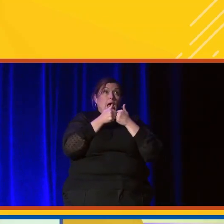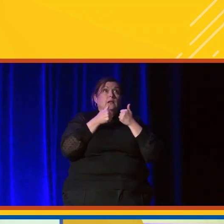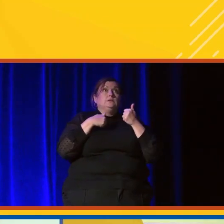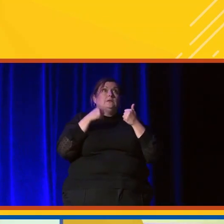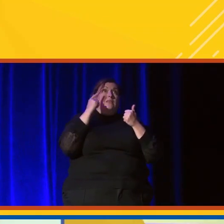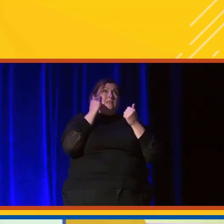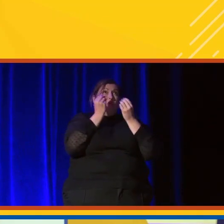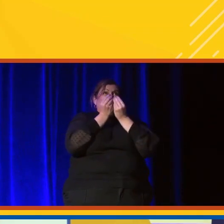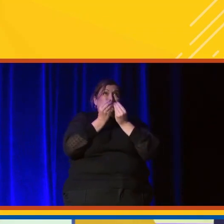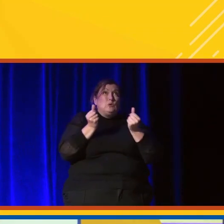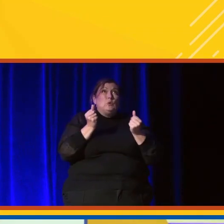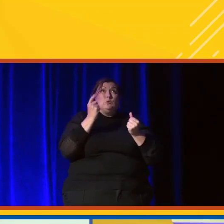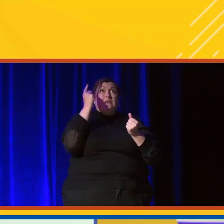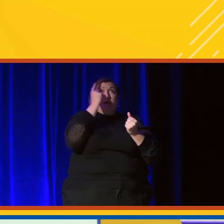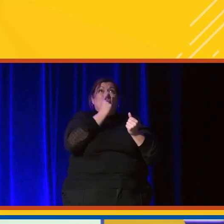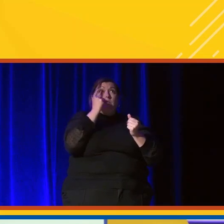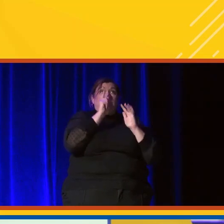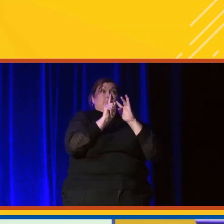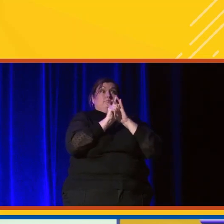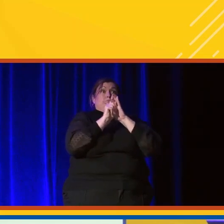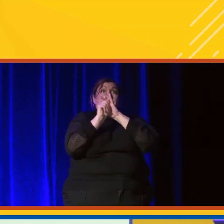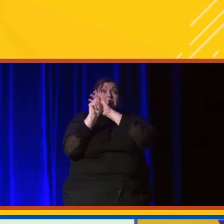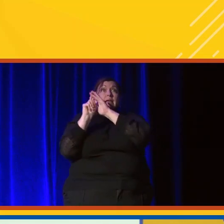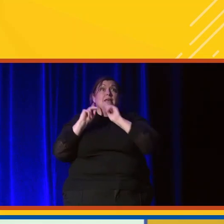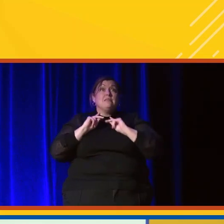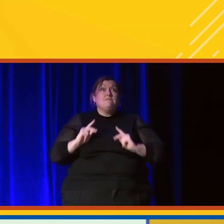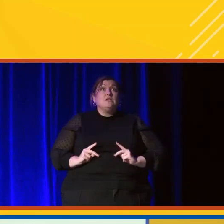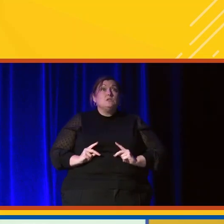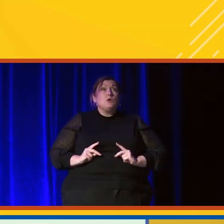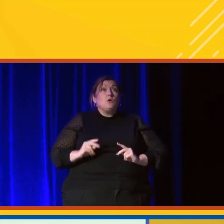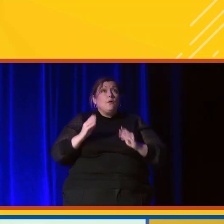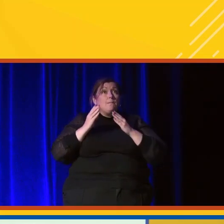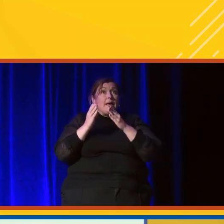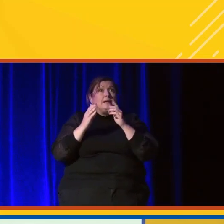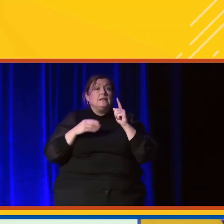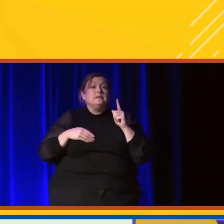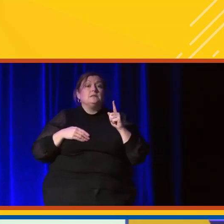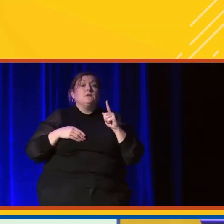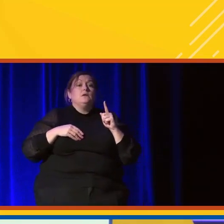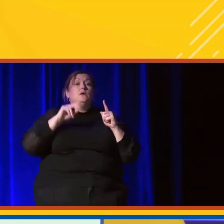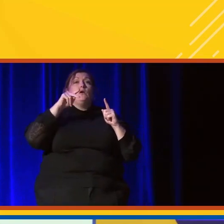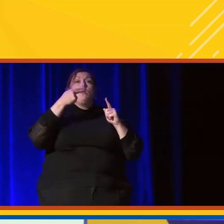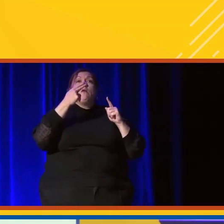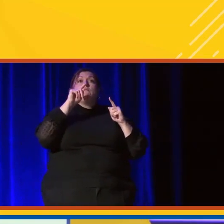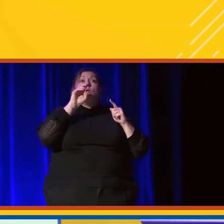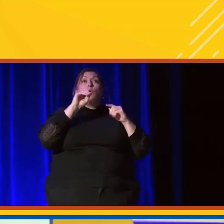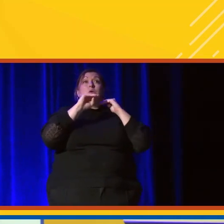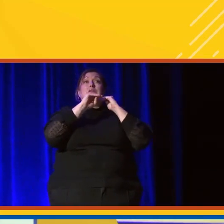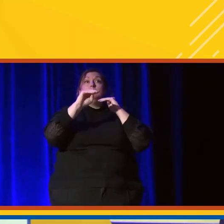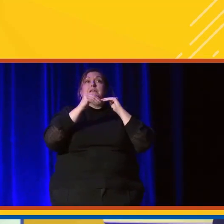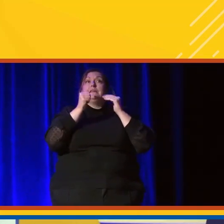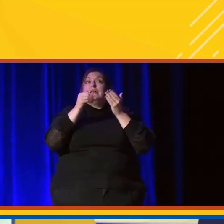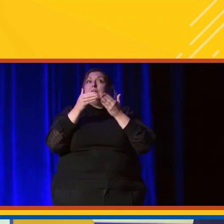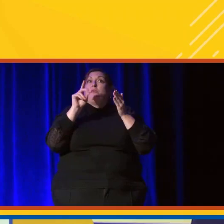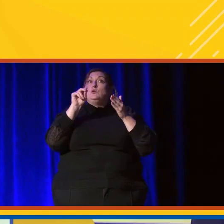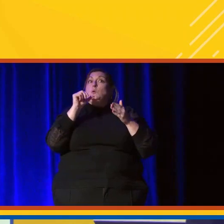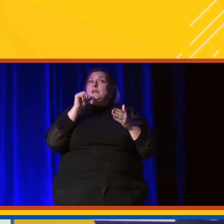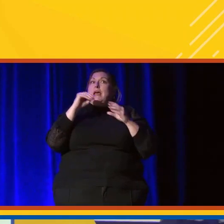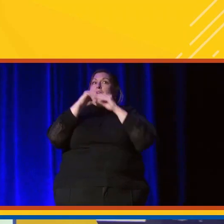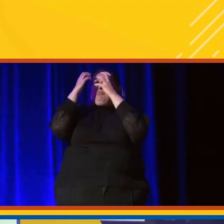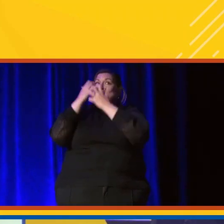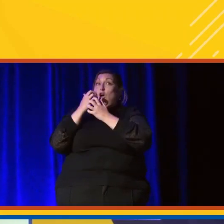think about these things that popped up here as the physical mechanisms, photostability is basically important for anything you do not in the dark,